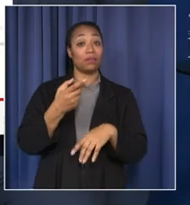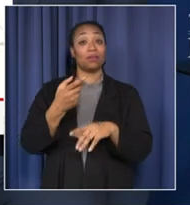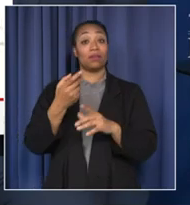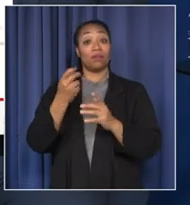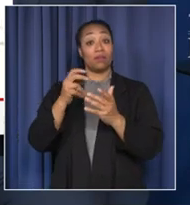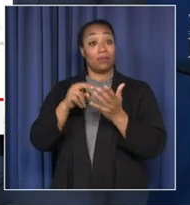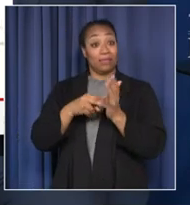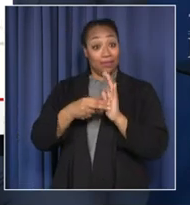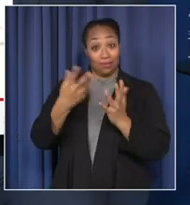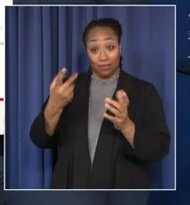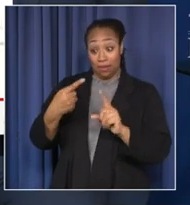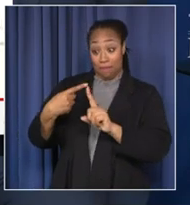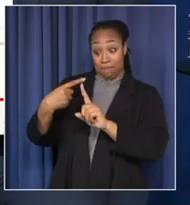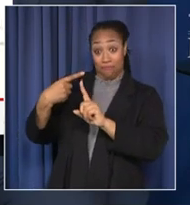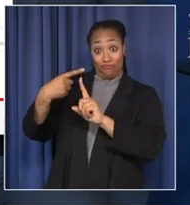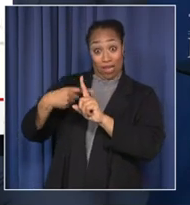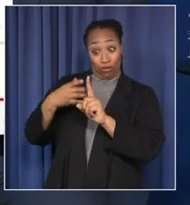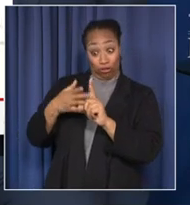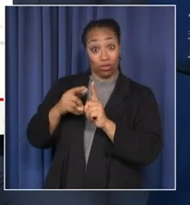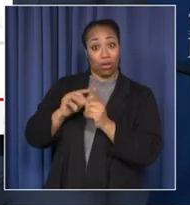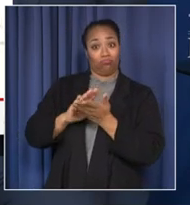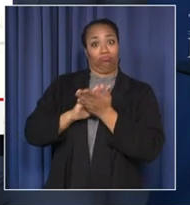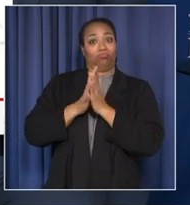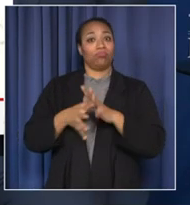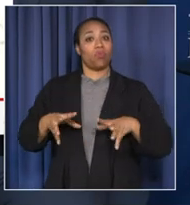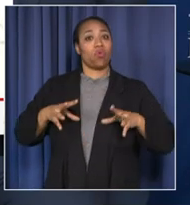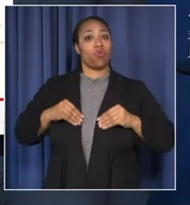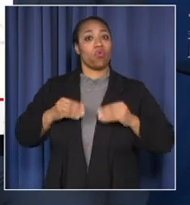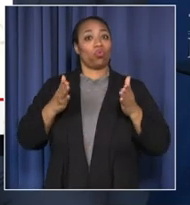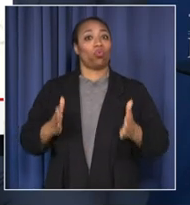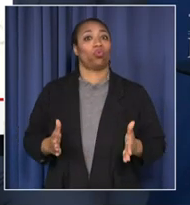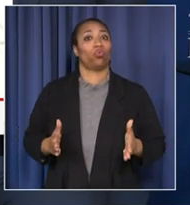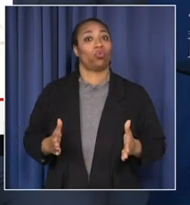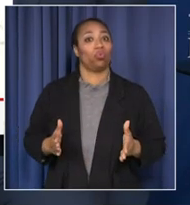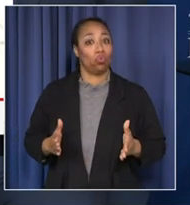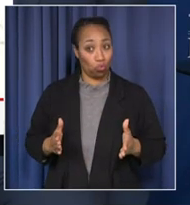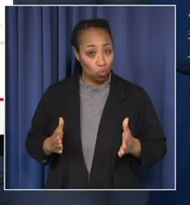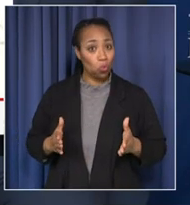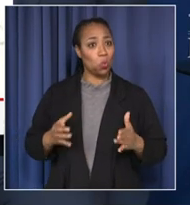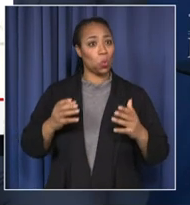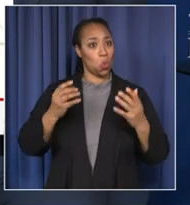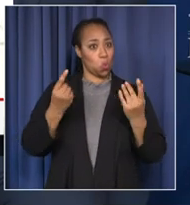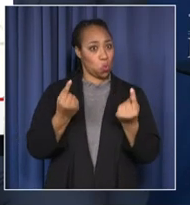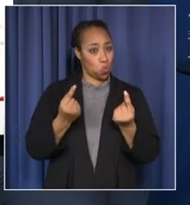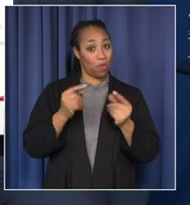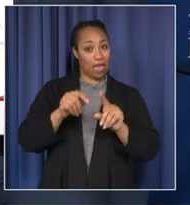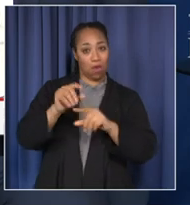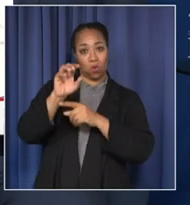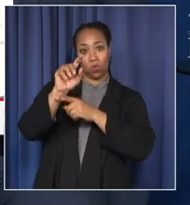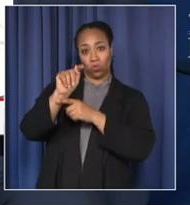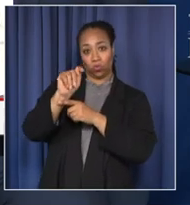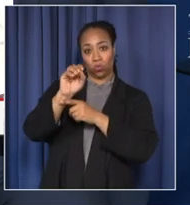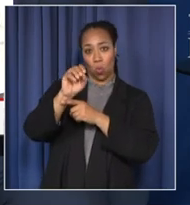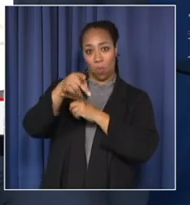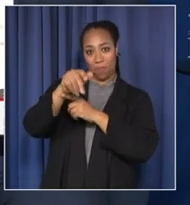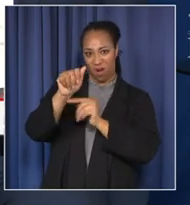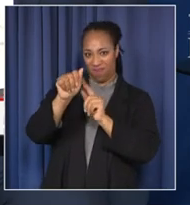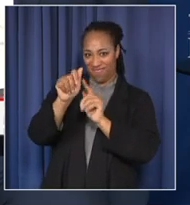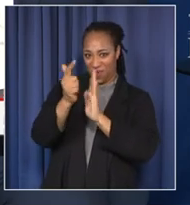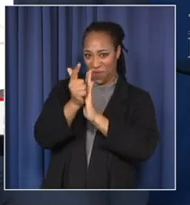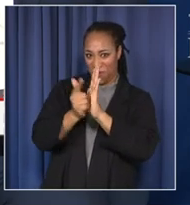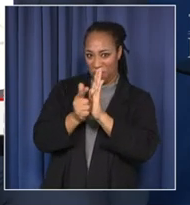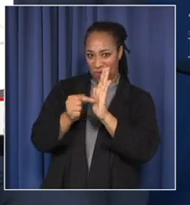So where we've made some tweaks to the TOPA law that ensures